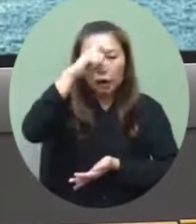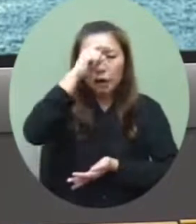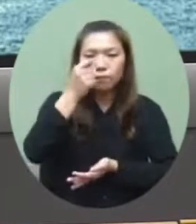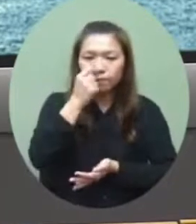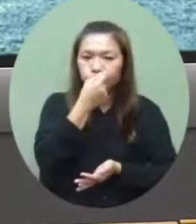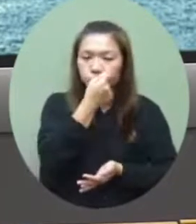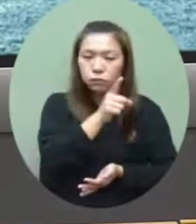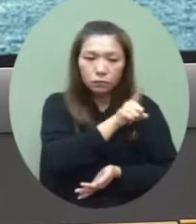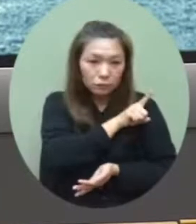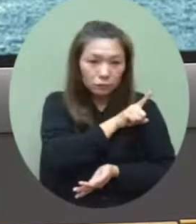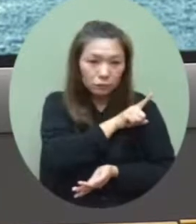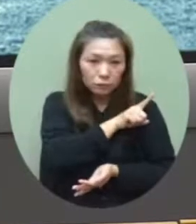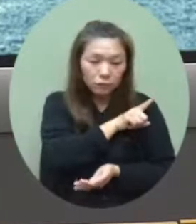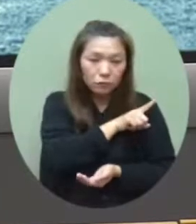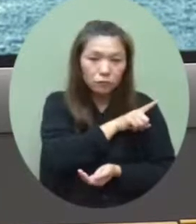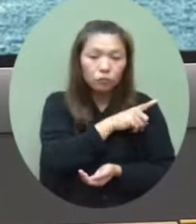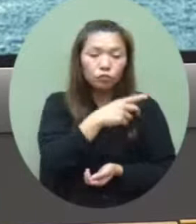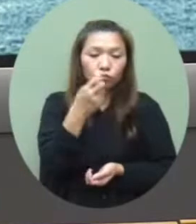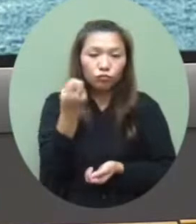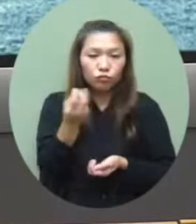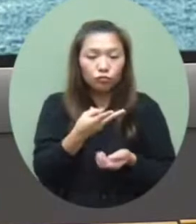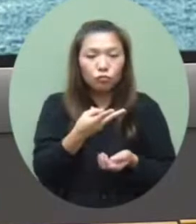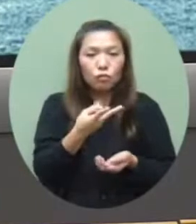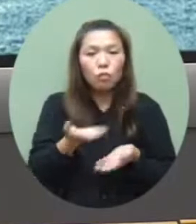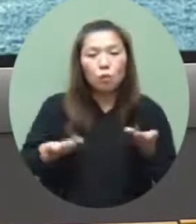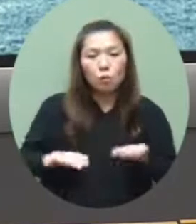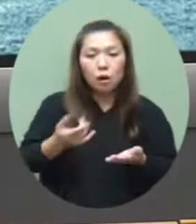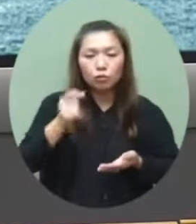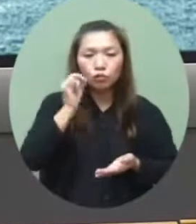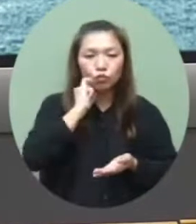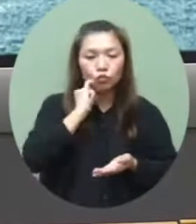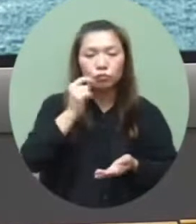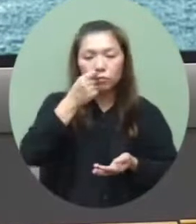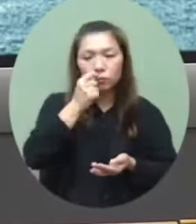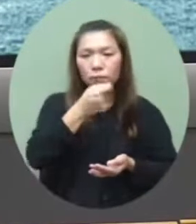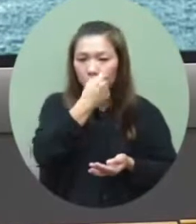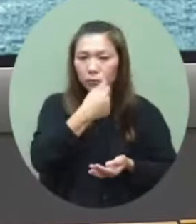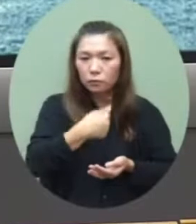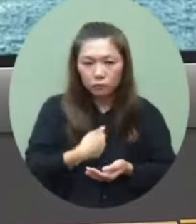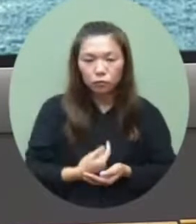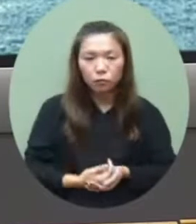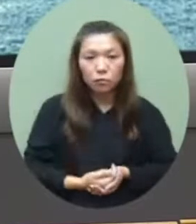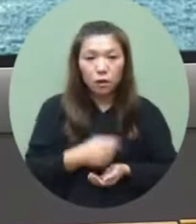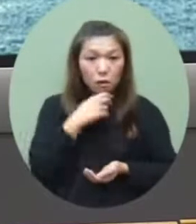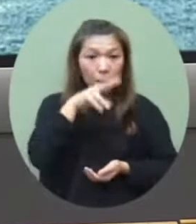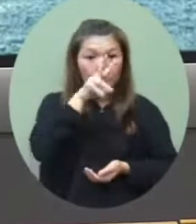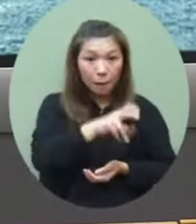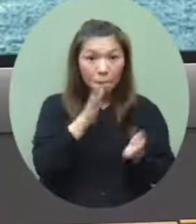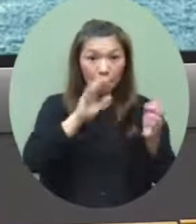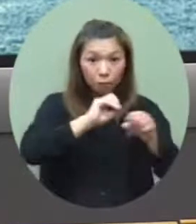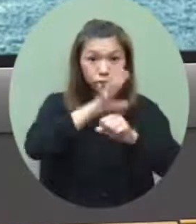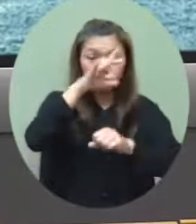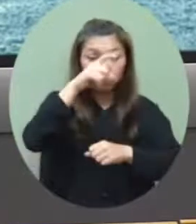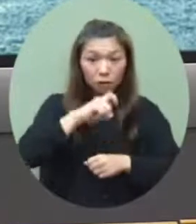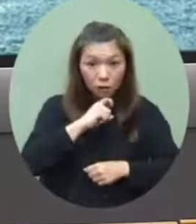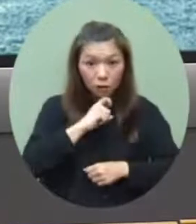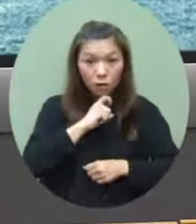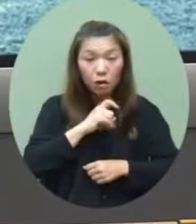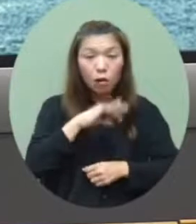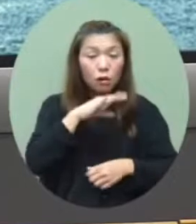or upper respiratory infection, you should get tested as soon as possible, be it via RAT or PCR,